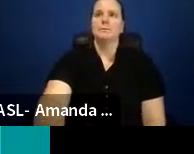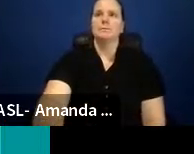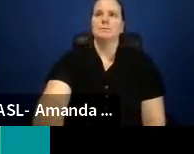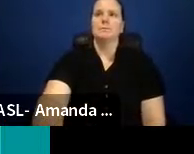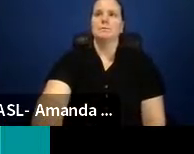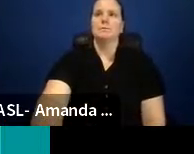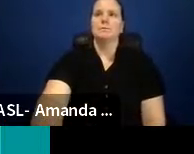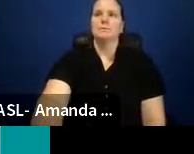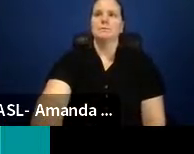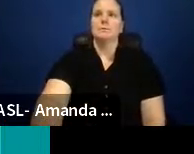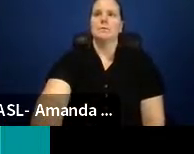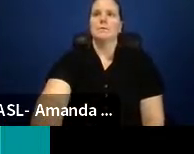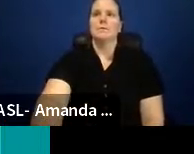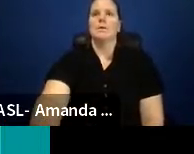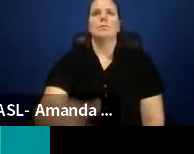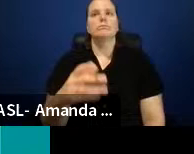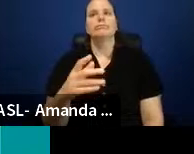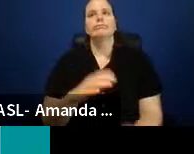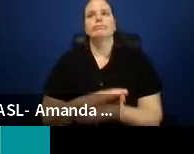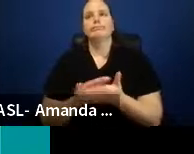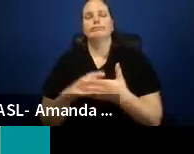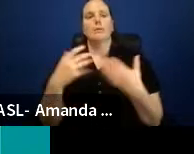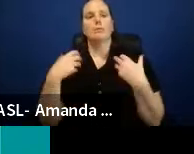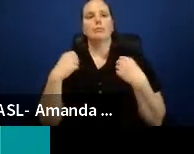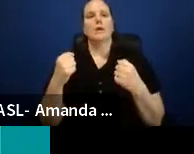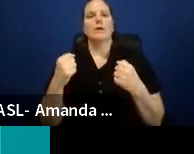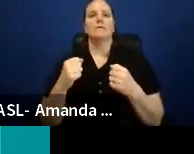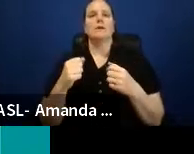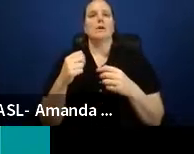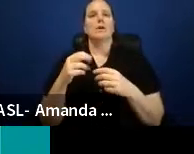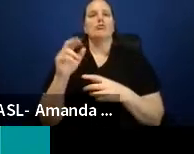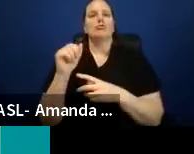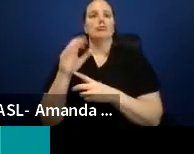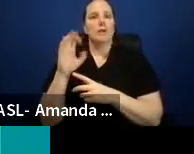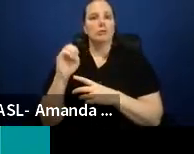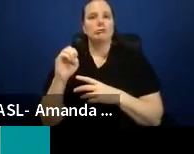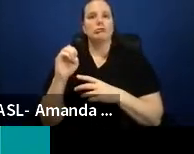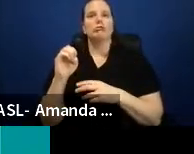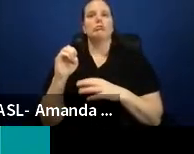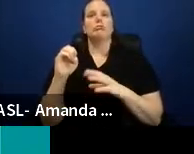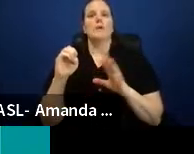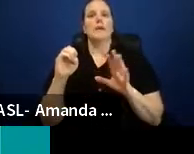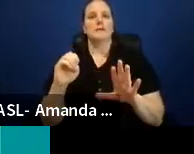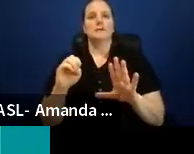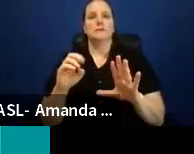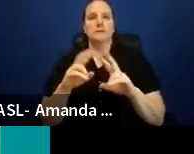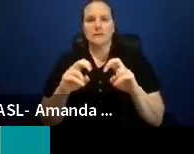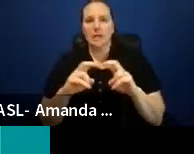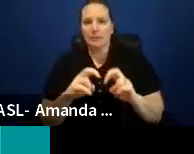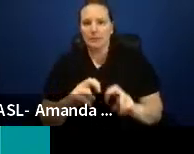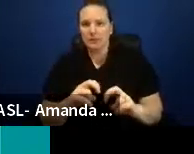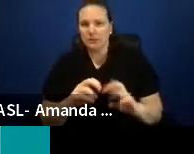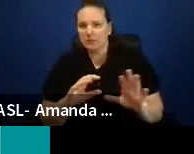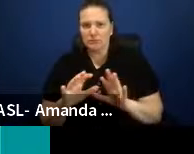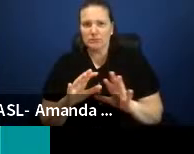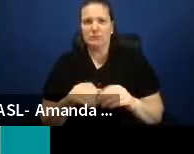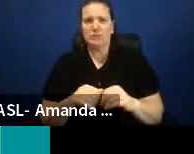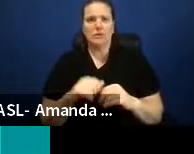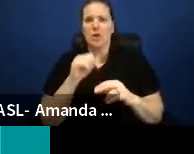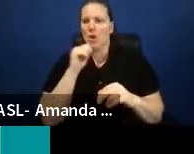Practice examining racially biased systems and processes. This is a learning space for everyone. Look for opportunities to learn.